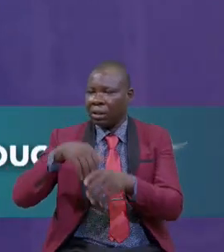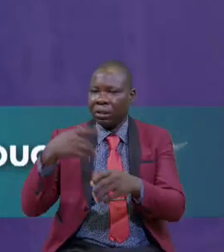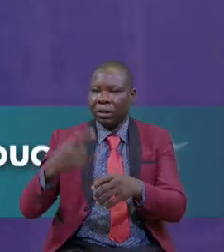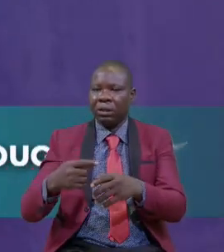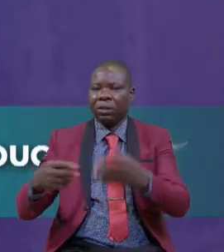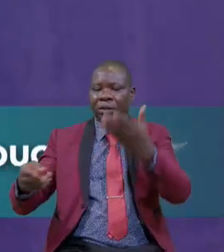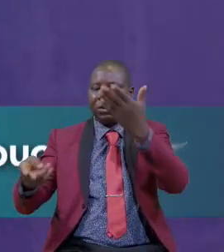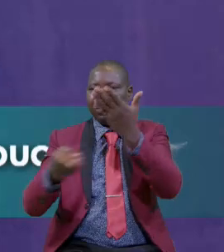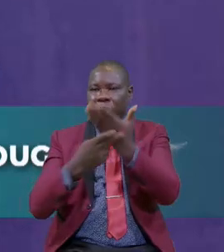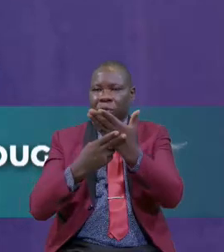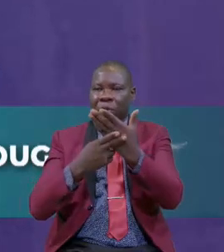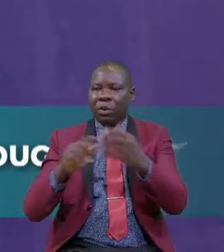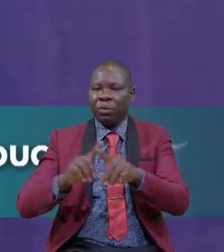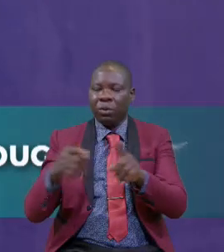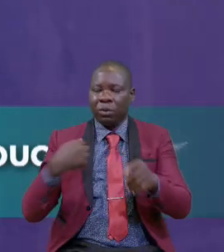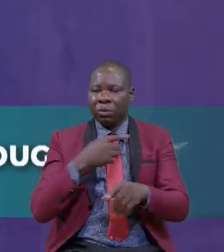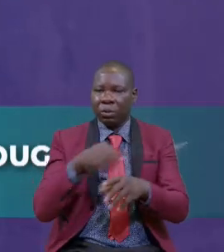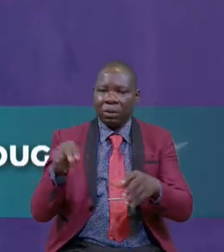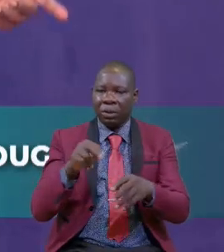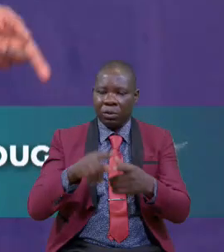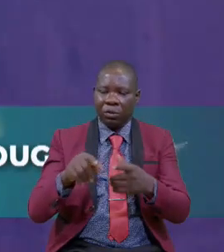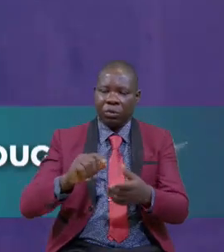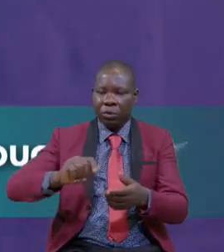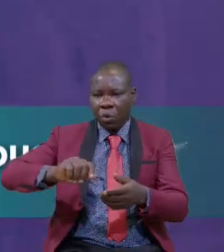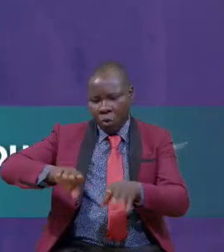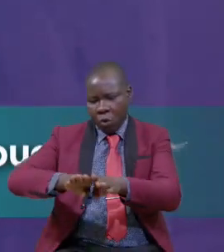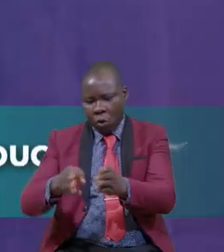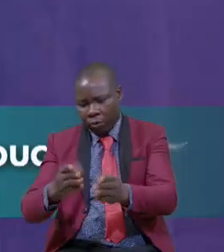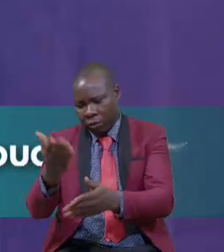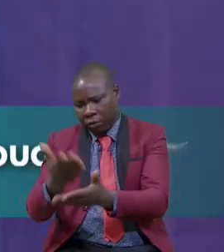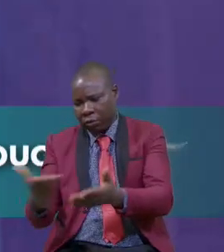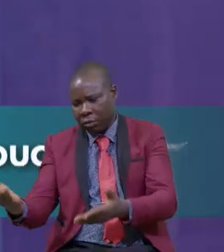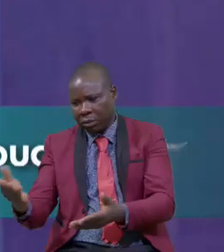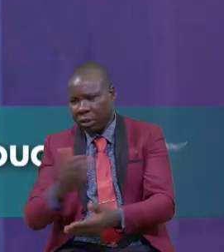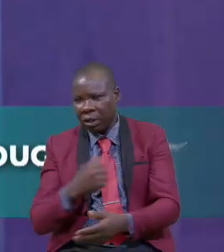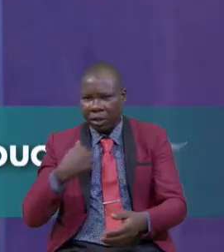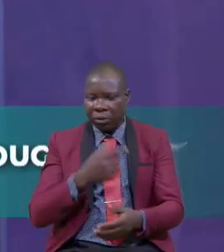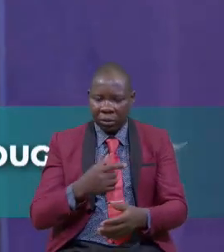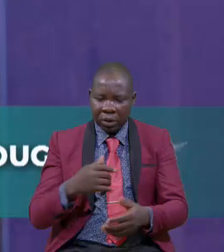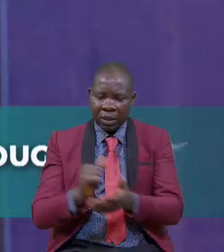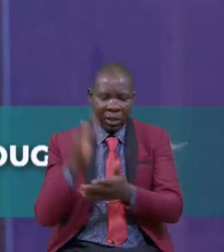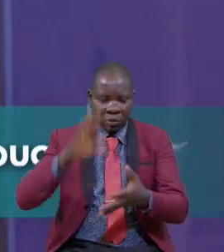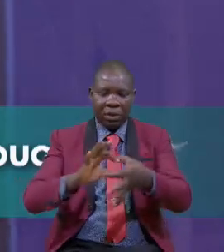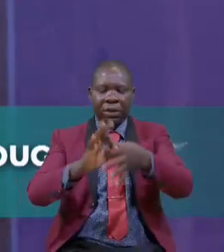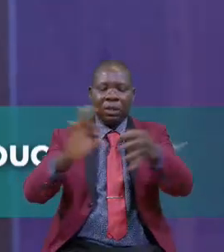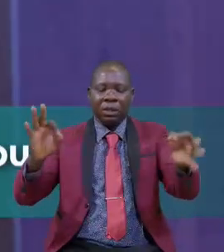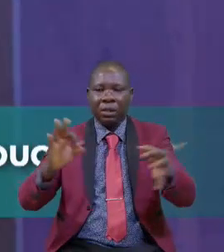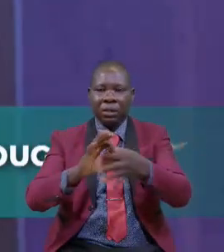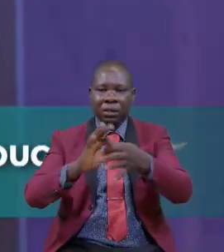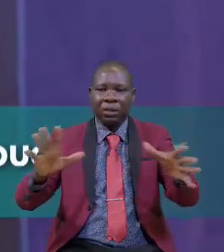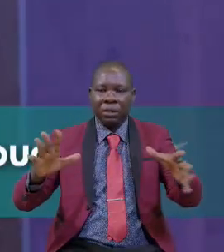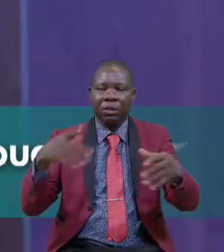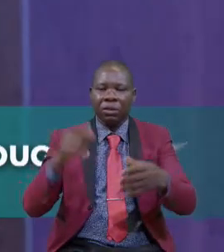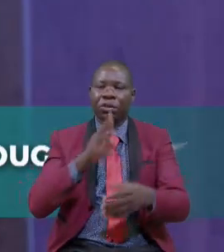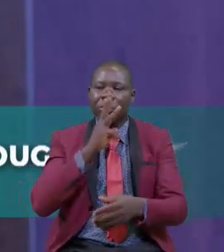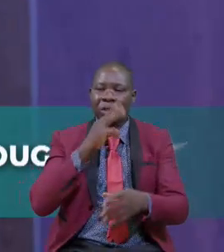need to turn on something and release that water from the reservoir to your